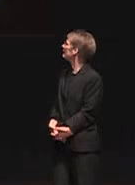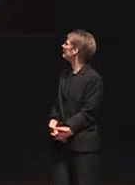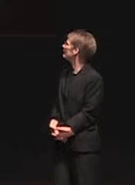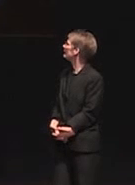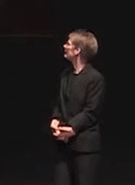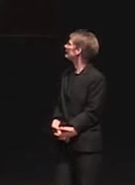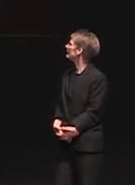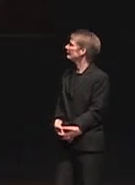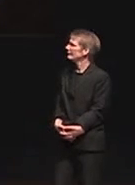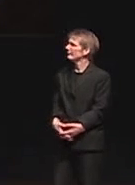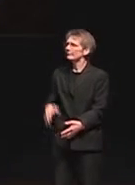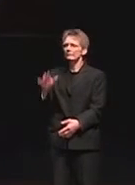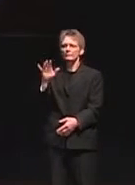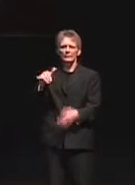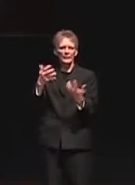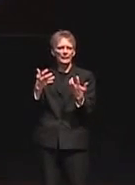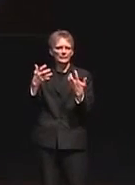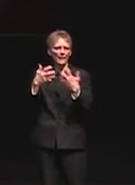And this is combination,